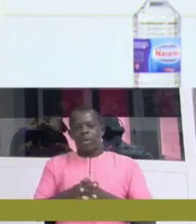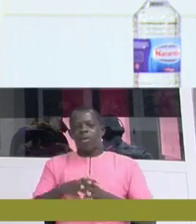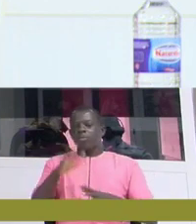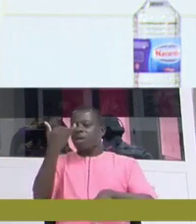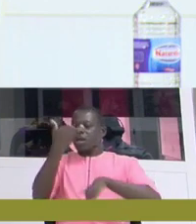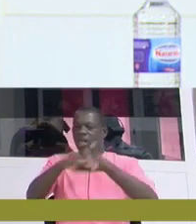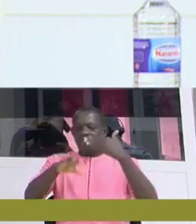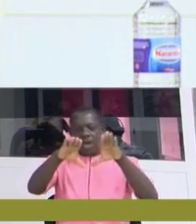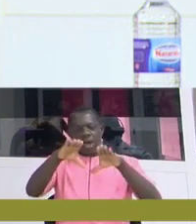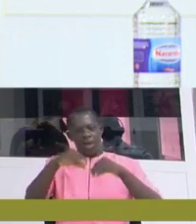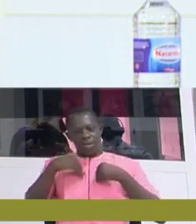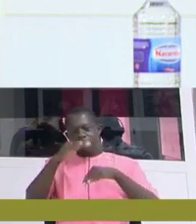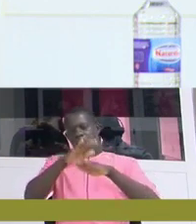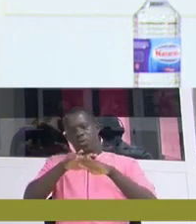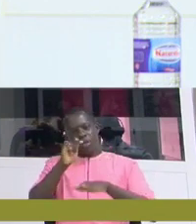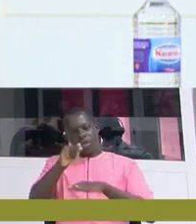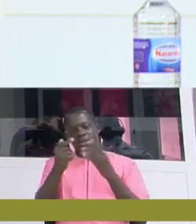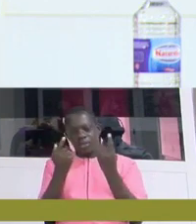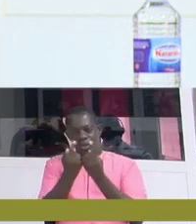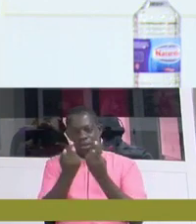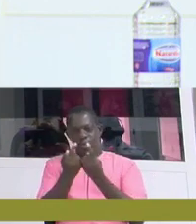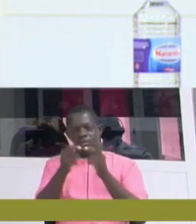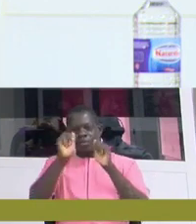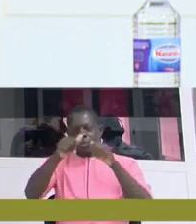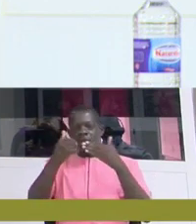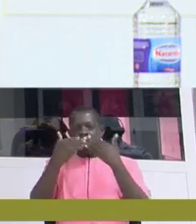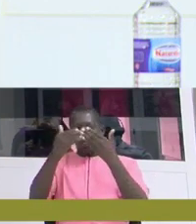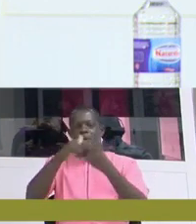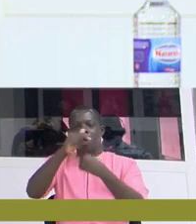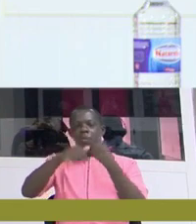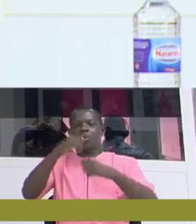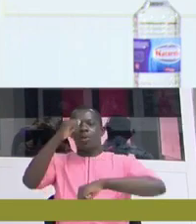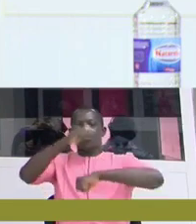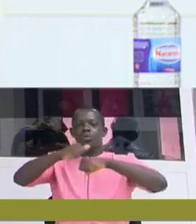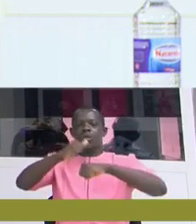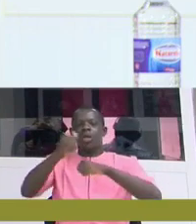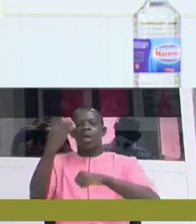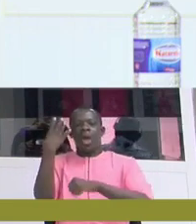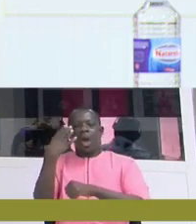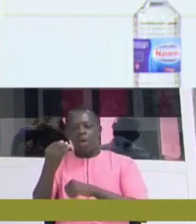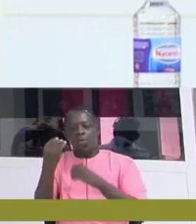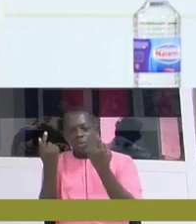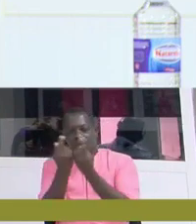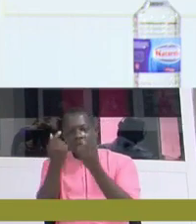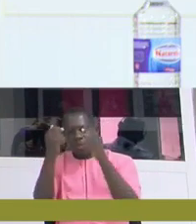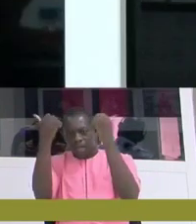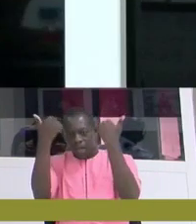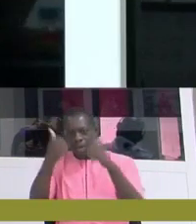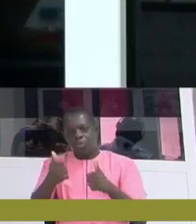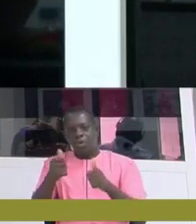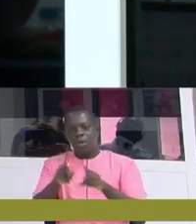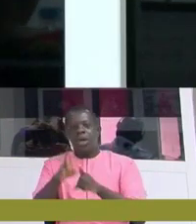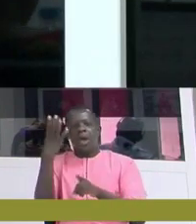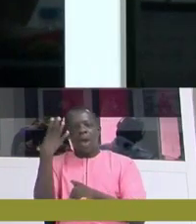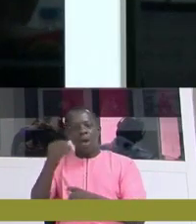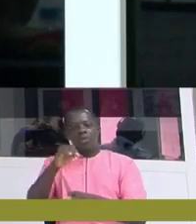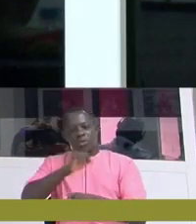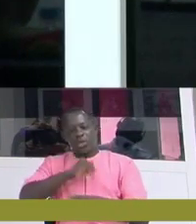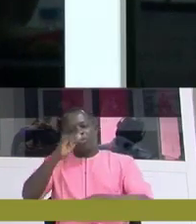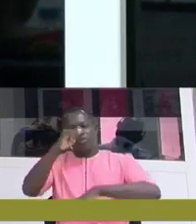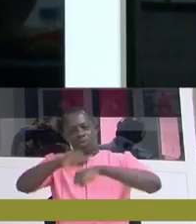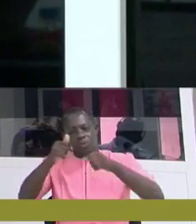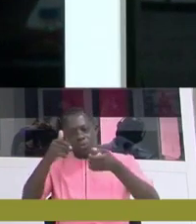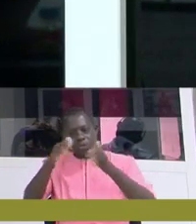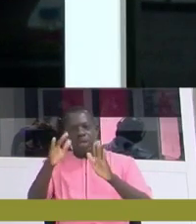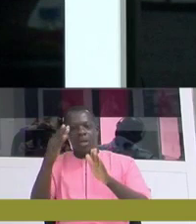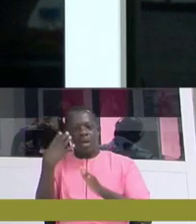But I never agreed to that. Tell us about the beatings. How did it happen? Aketa nyadile. What would he do to you? Ay mune kela